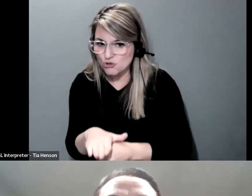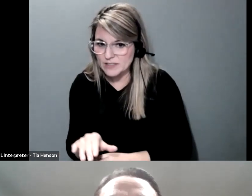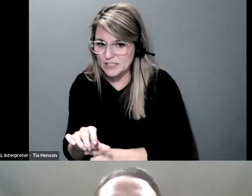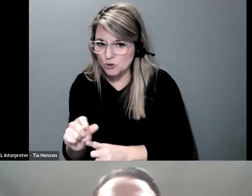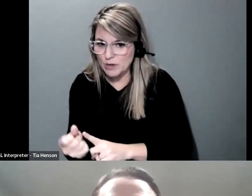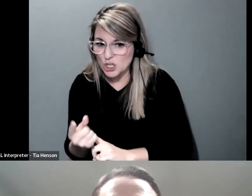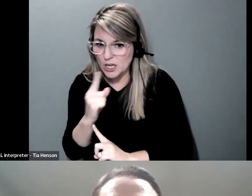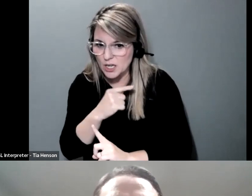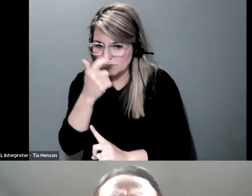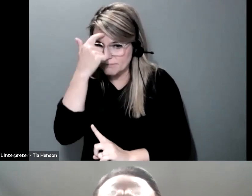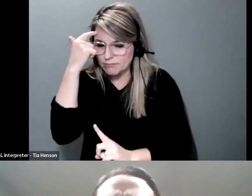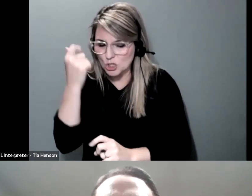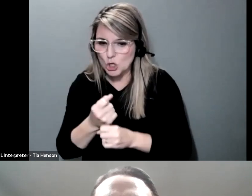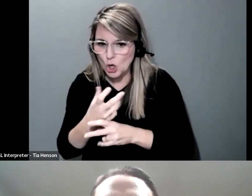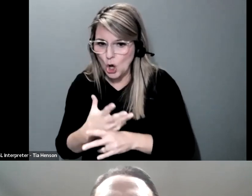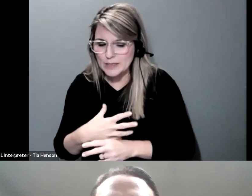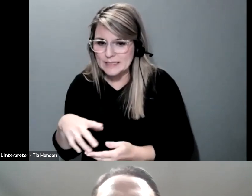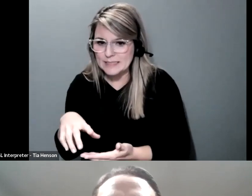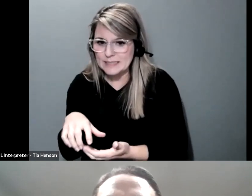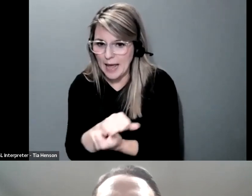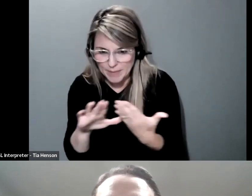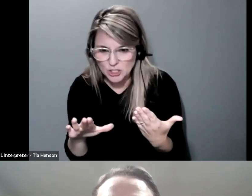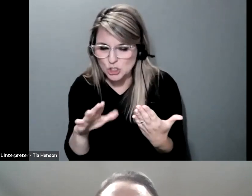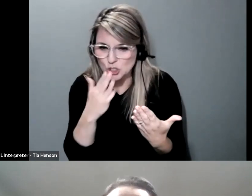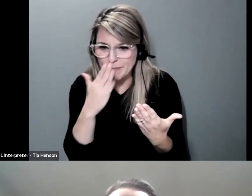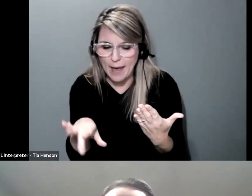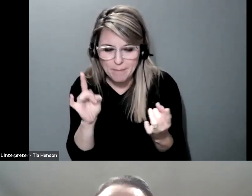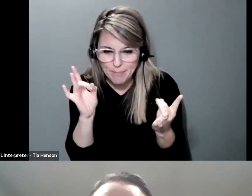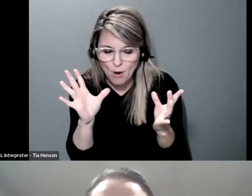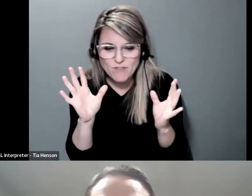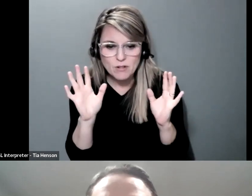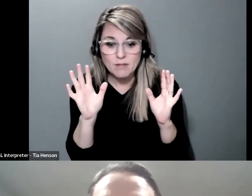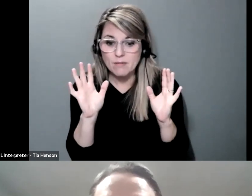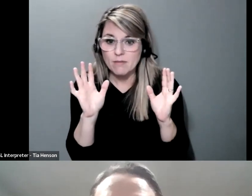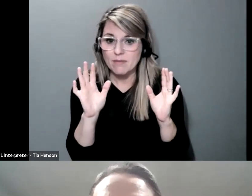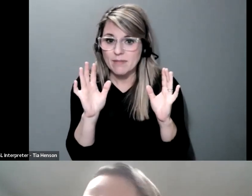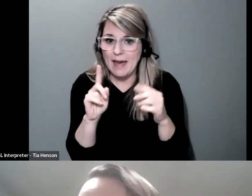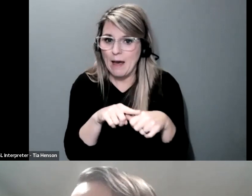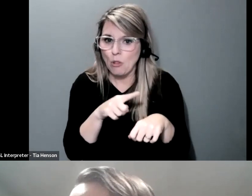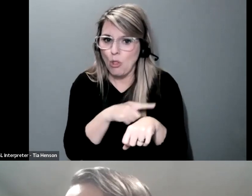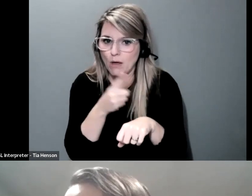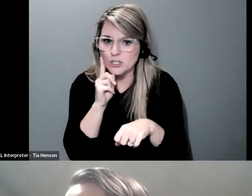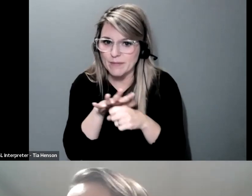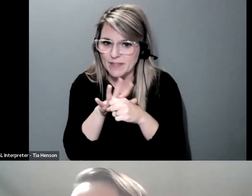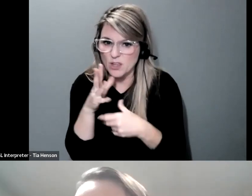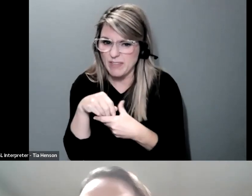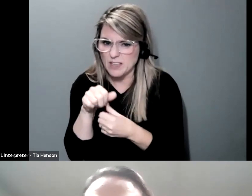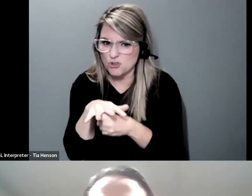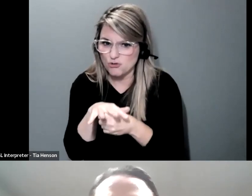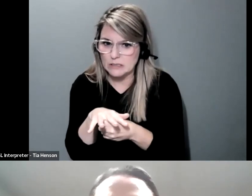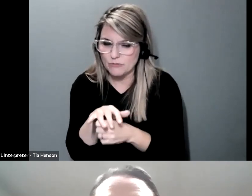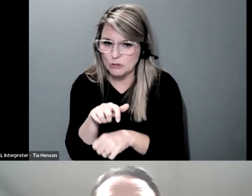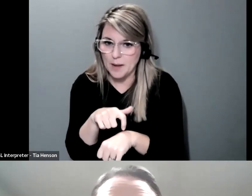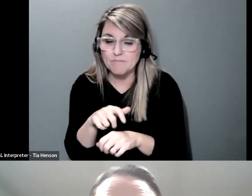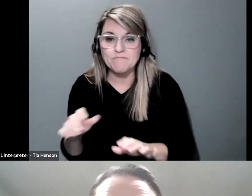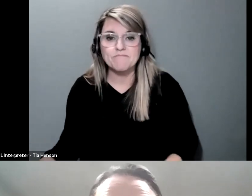So I'm not on mute, right? Am I unmuted? Yes. Okay. All right. So I'm